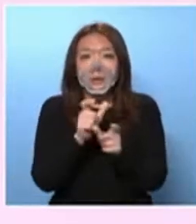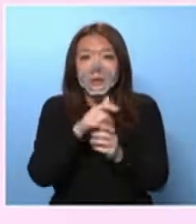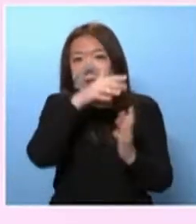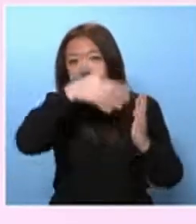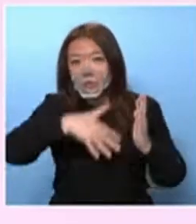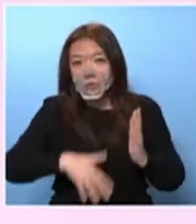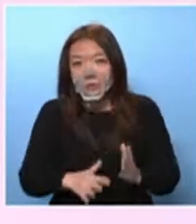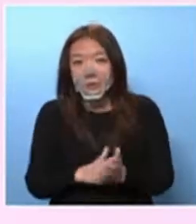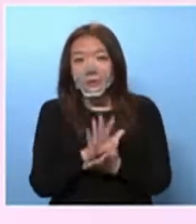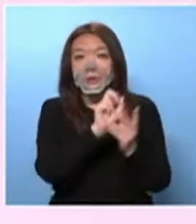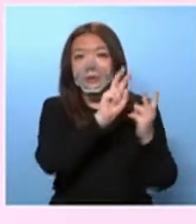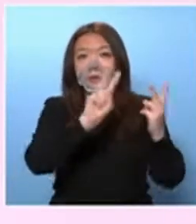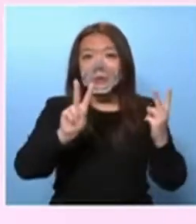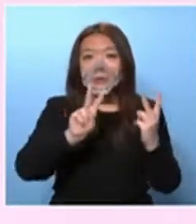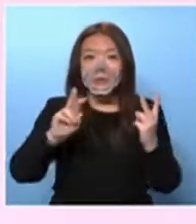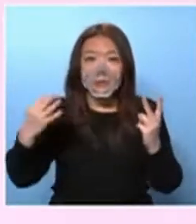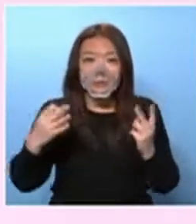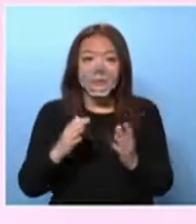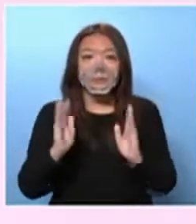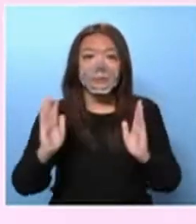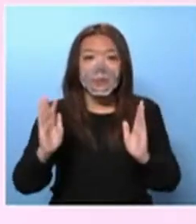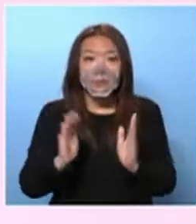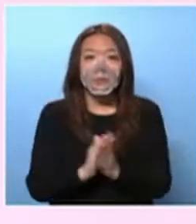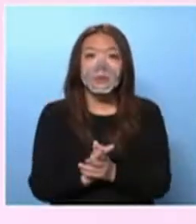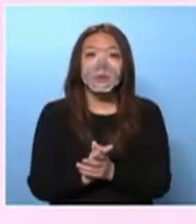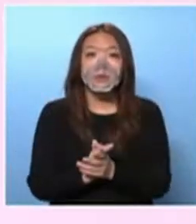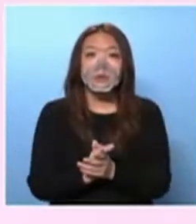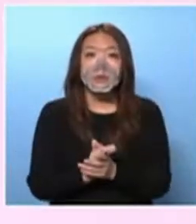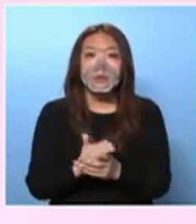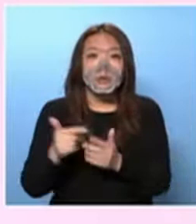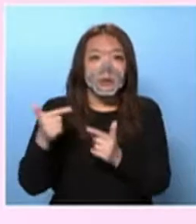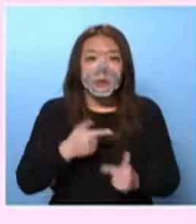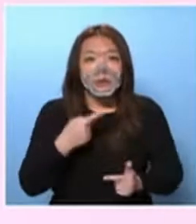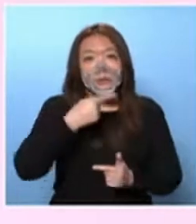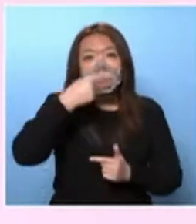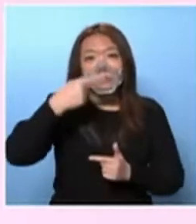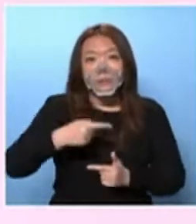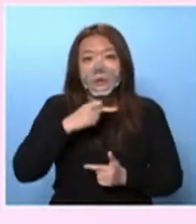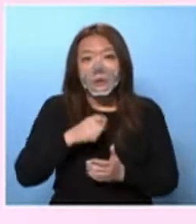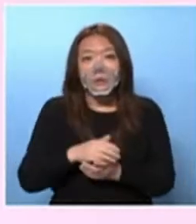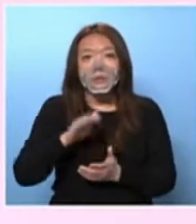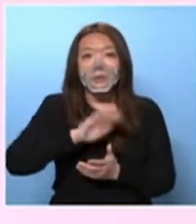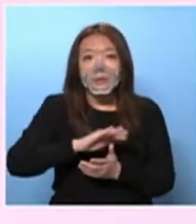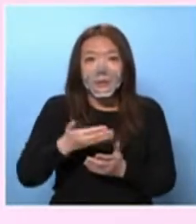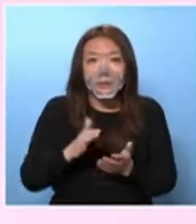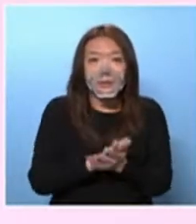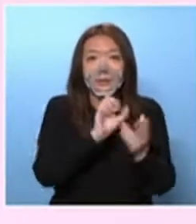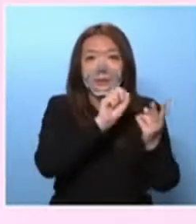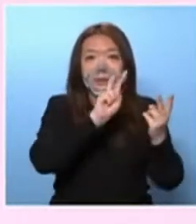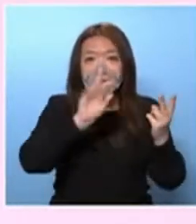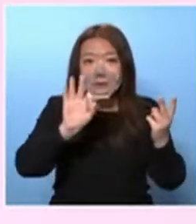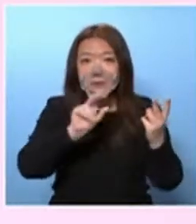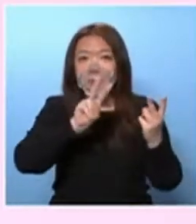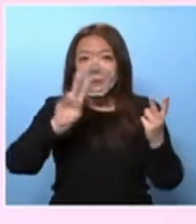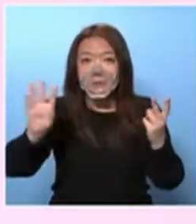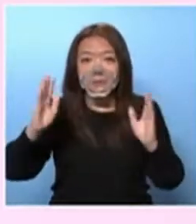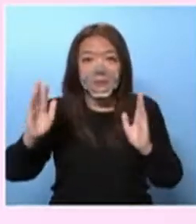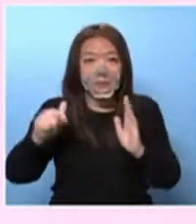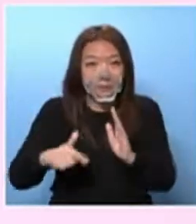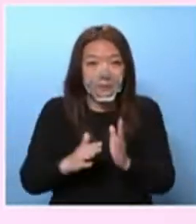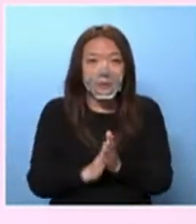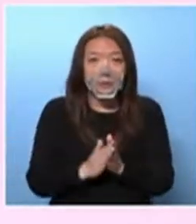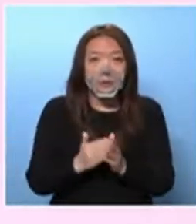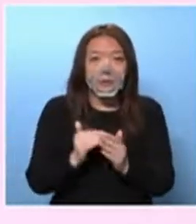deficit in the operating account in 2022-23, which will turn into a surplus in 2023